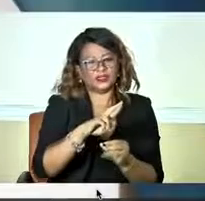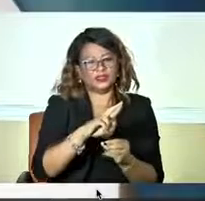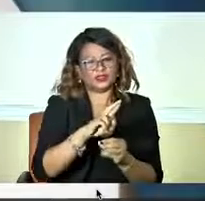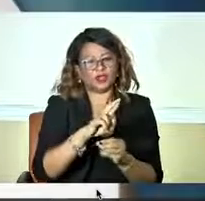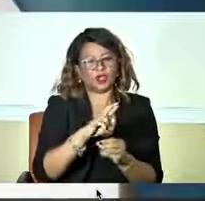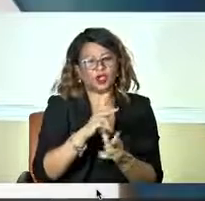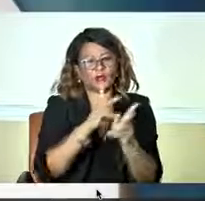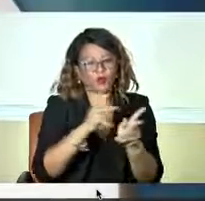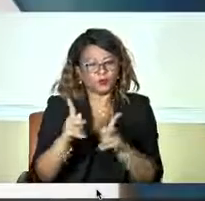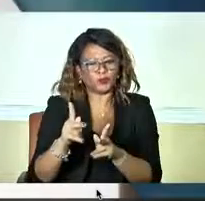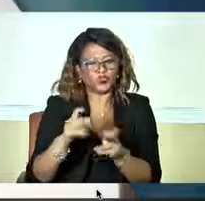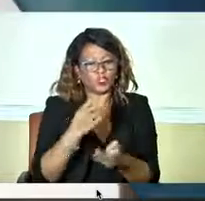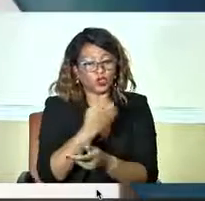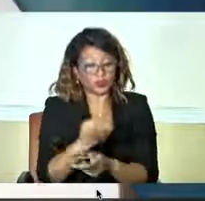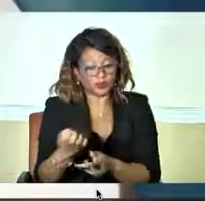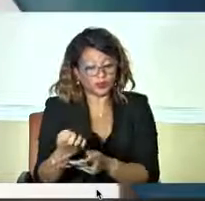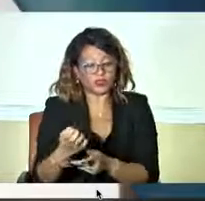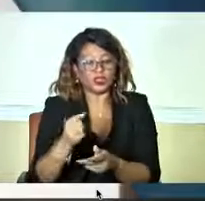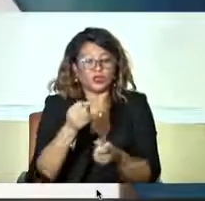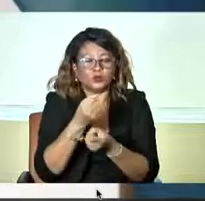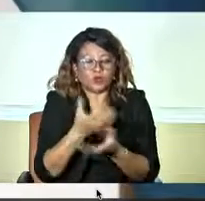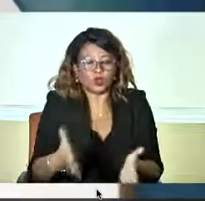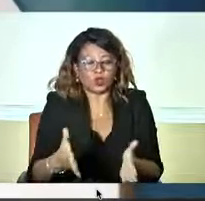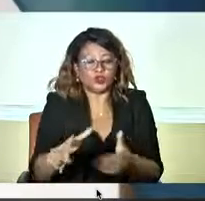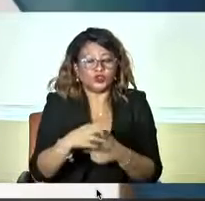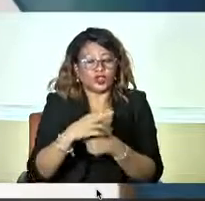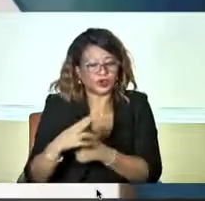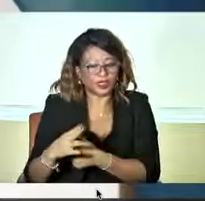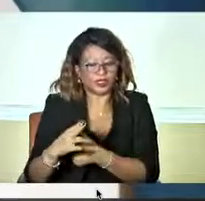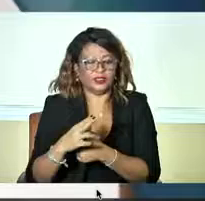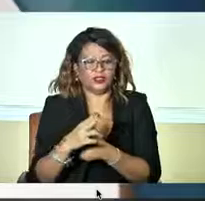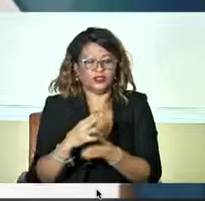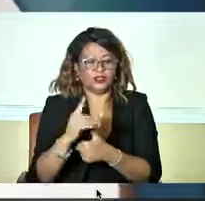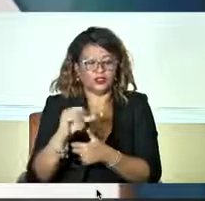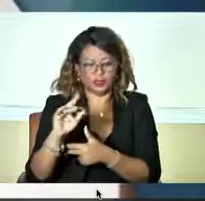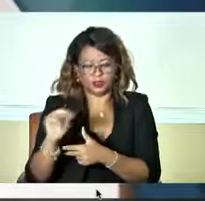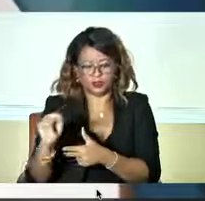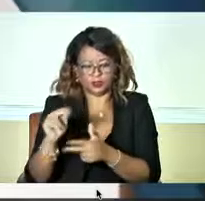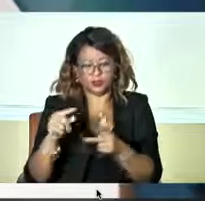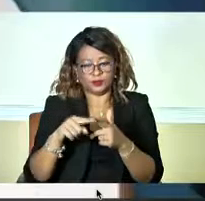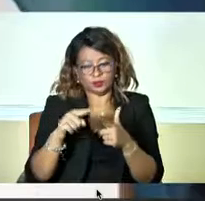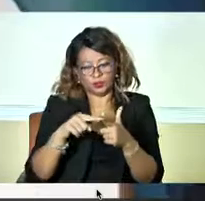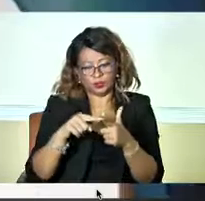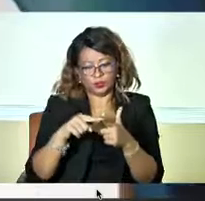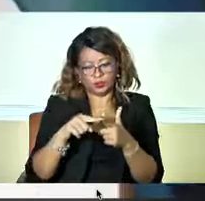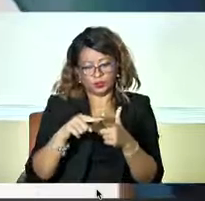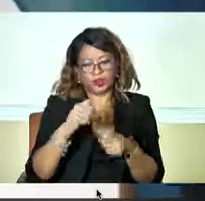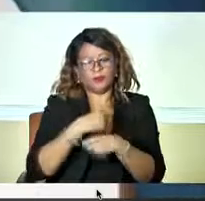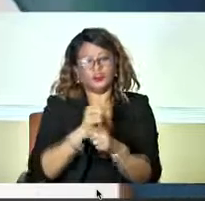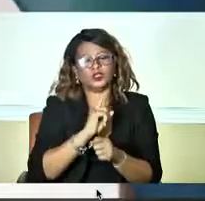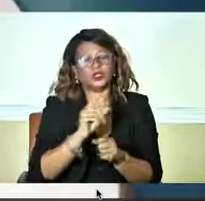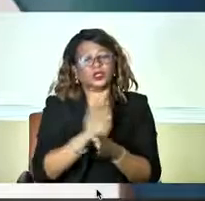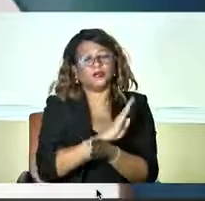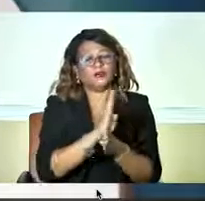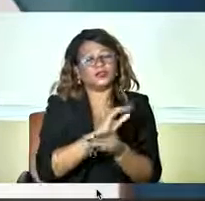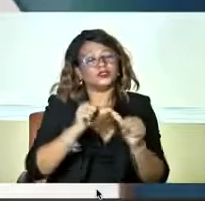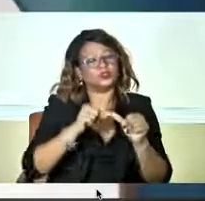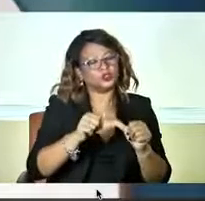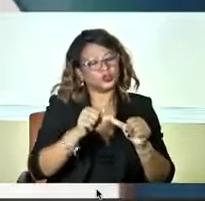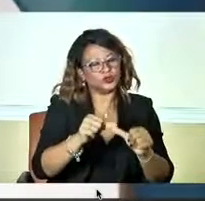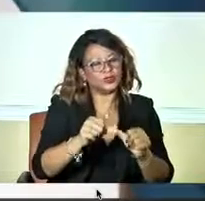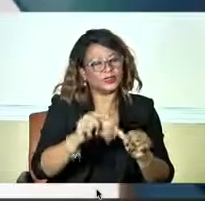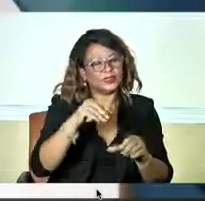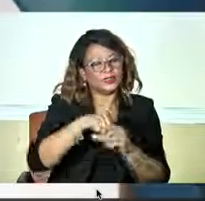and appropriate equipment lost during Hurricane Dorian. 2, ensuring business continuity